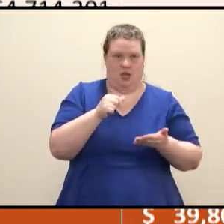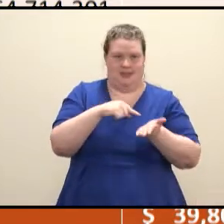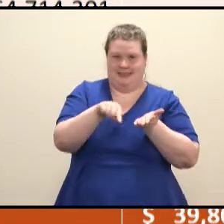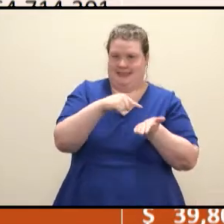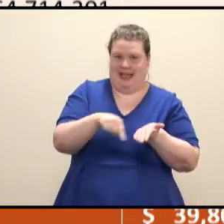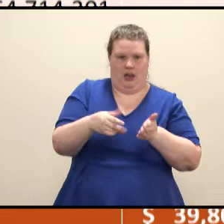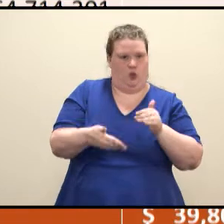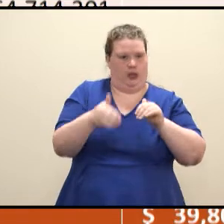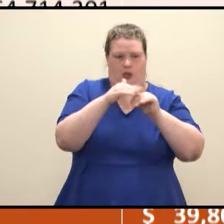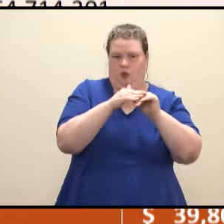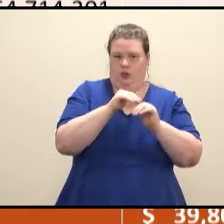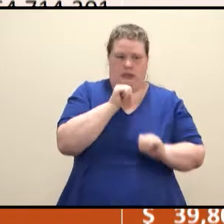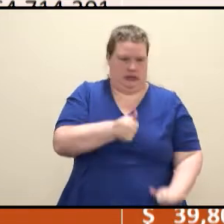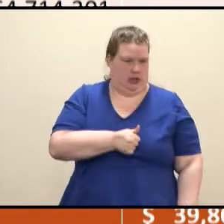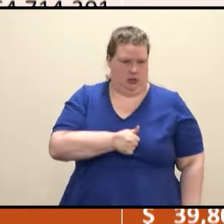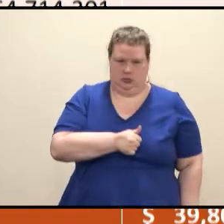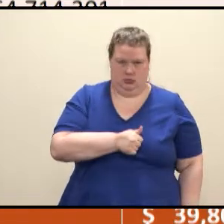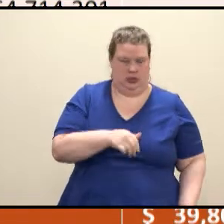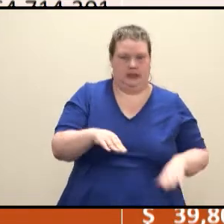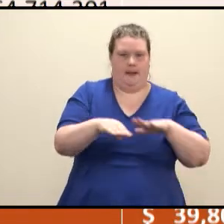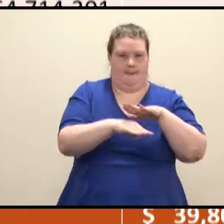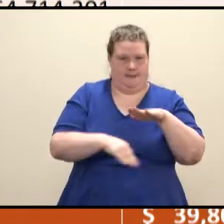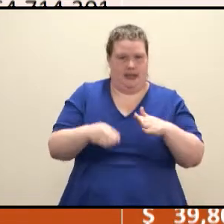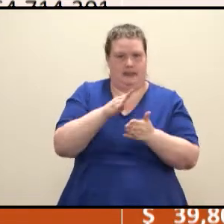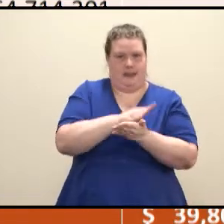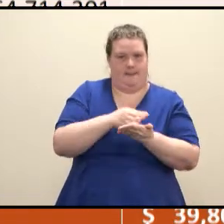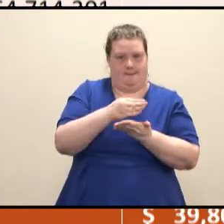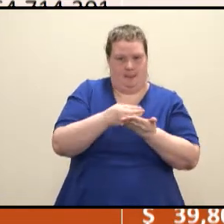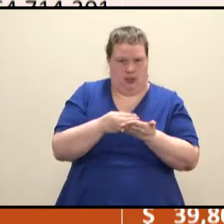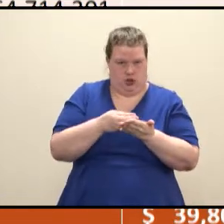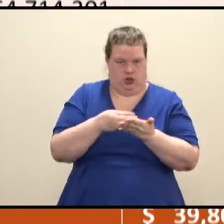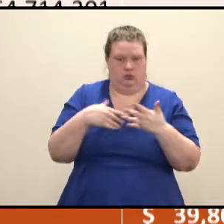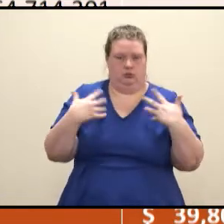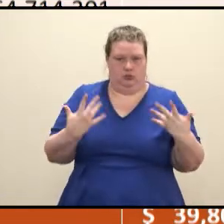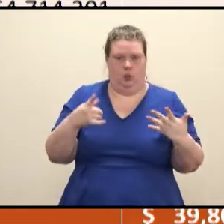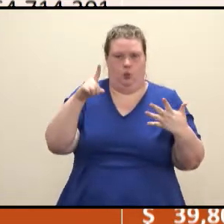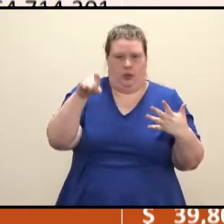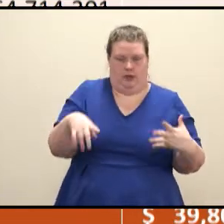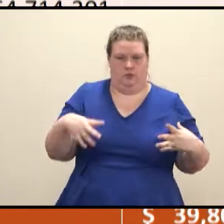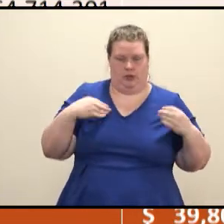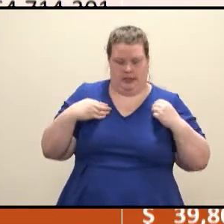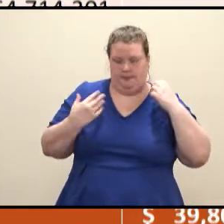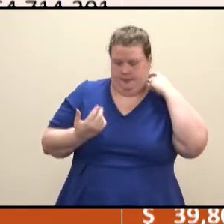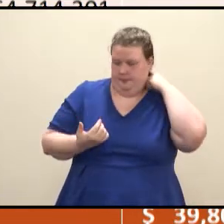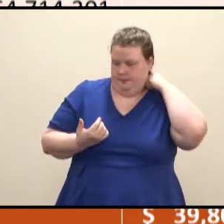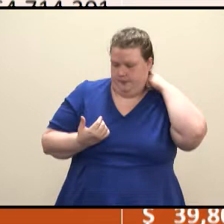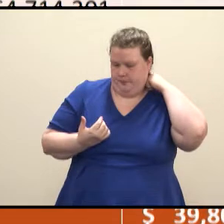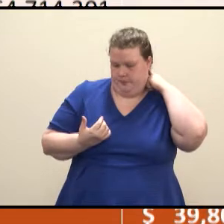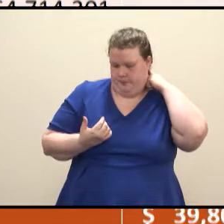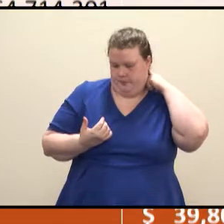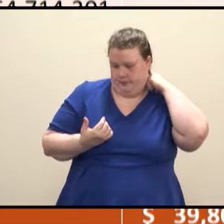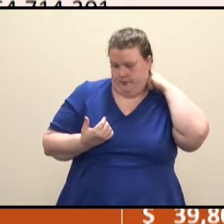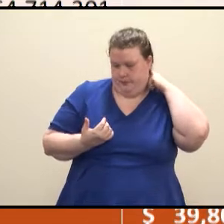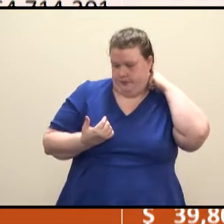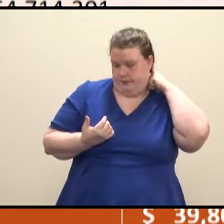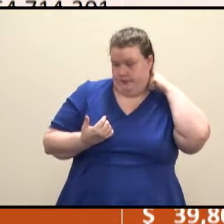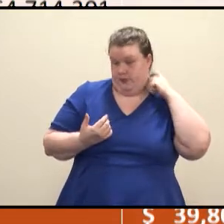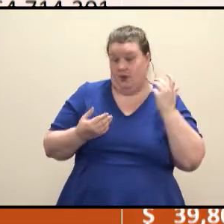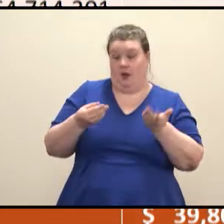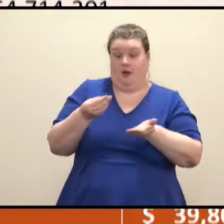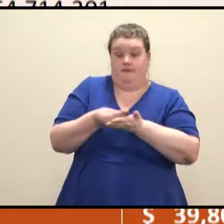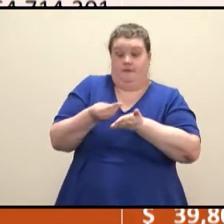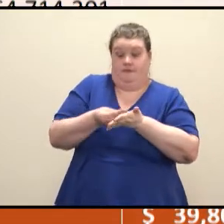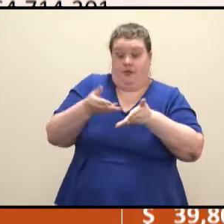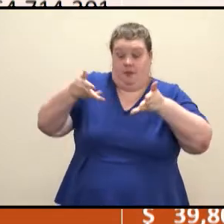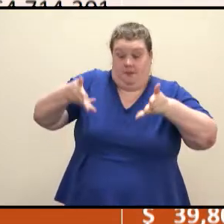budget with unavoidable type rate increases. So that would leave us with an ending fund